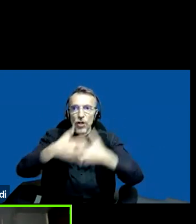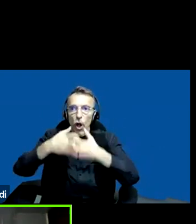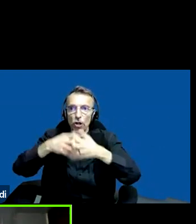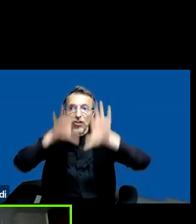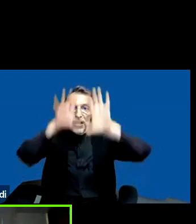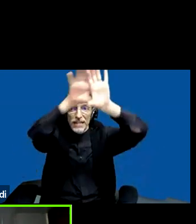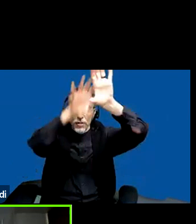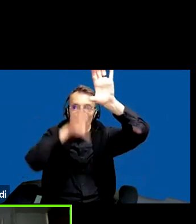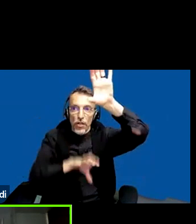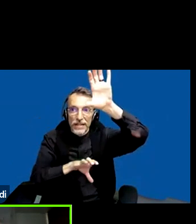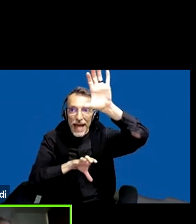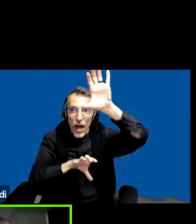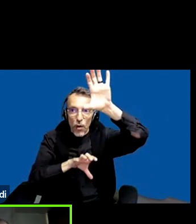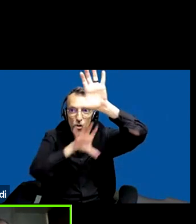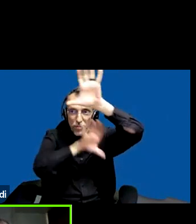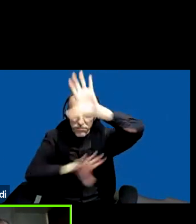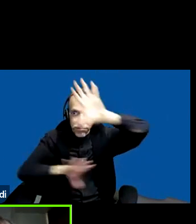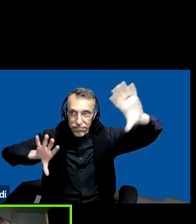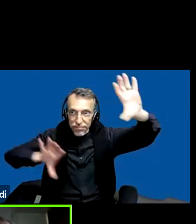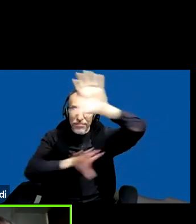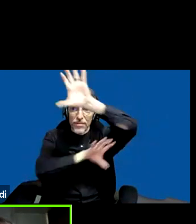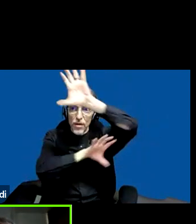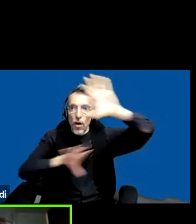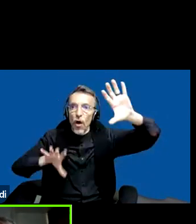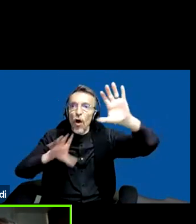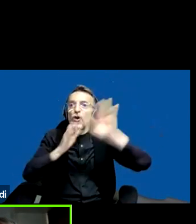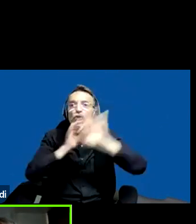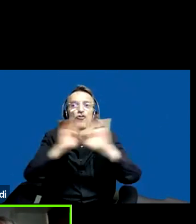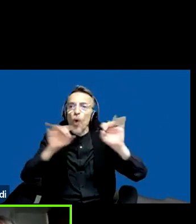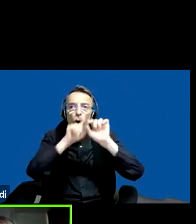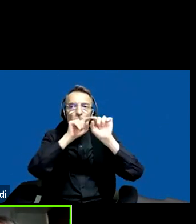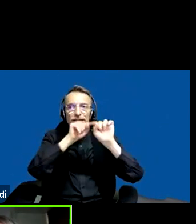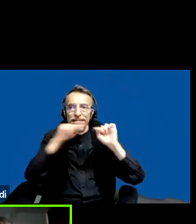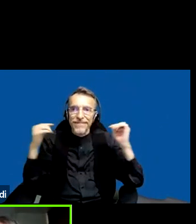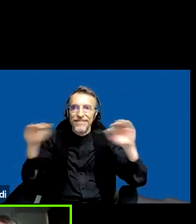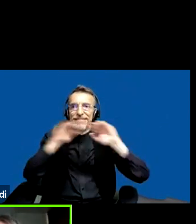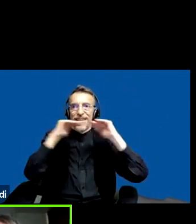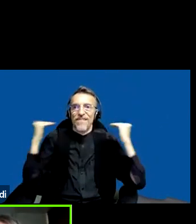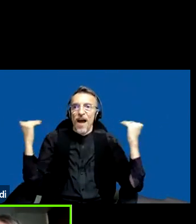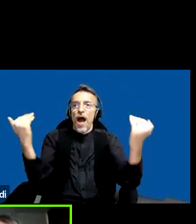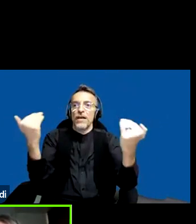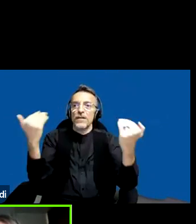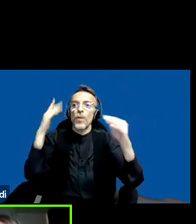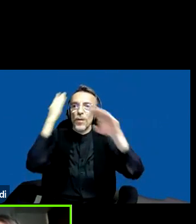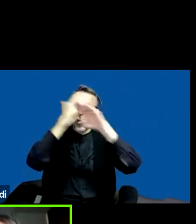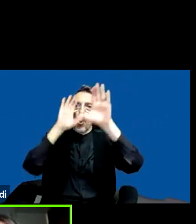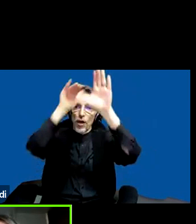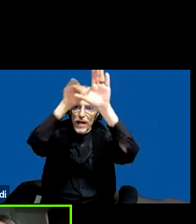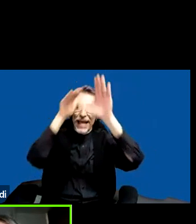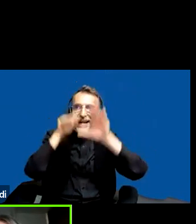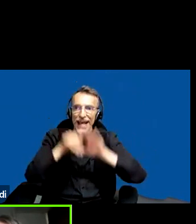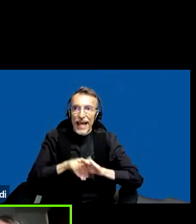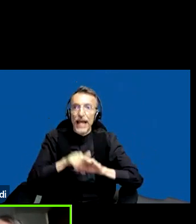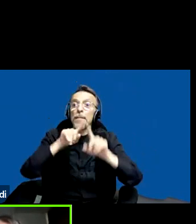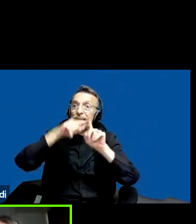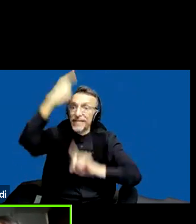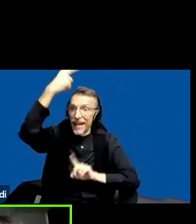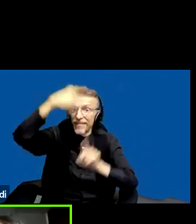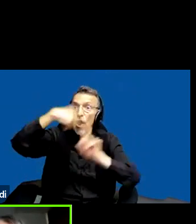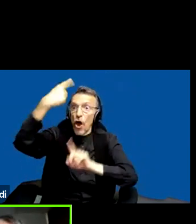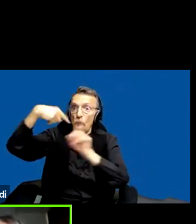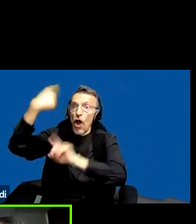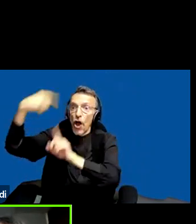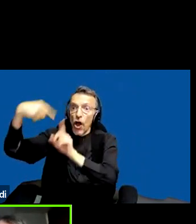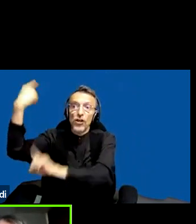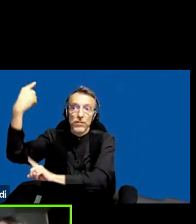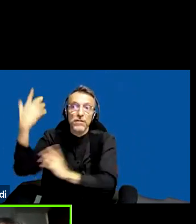South, without that divide being a dominant division. We work in both settings, but there are, of course, far more diverse settings than that. And always these